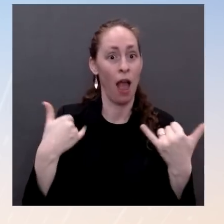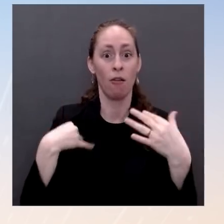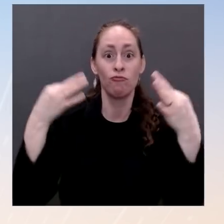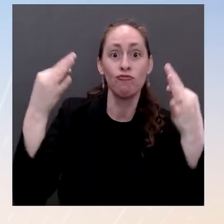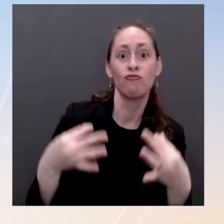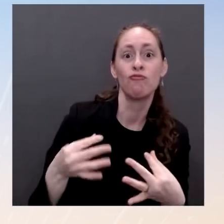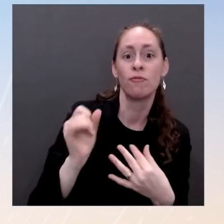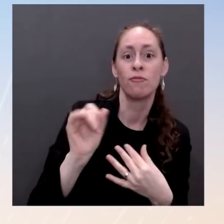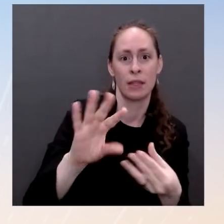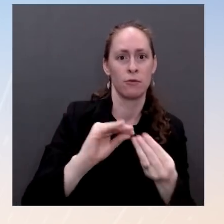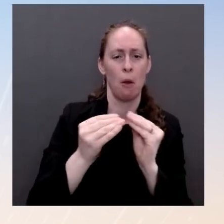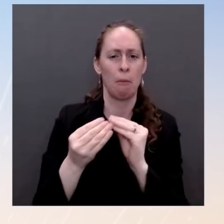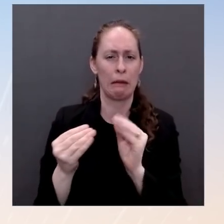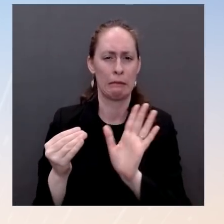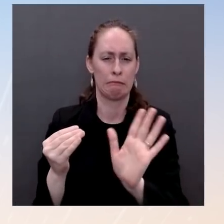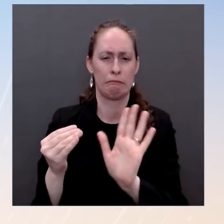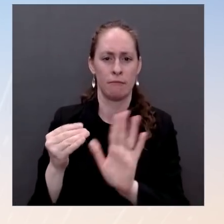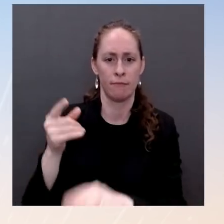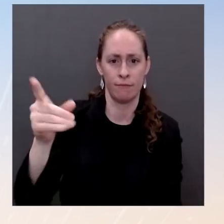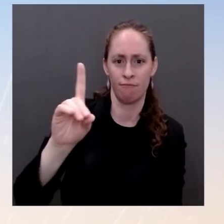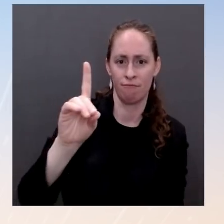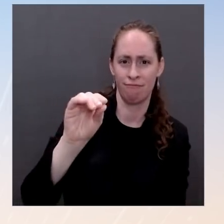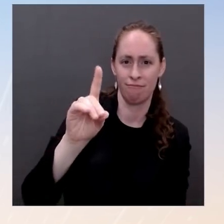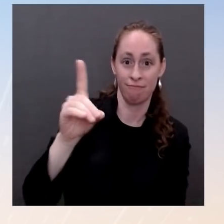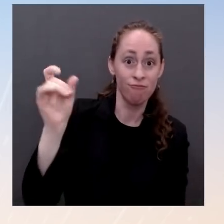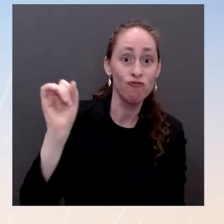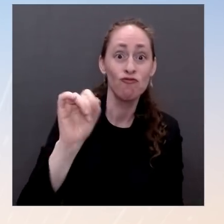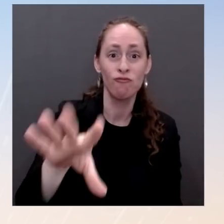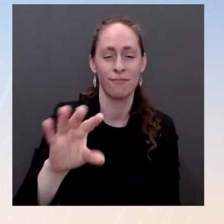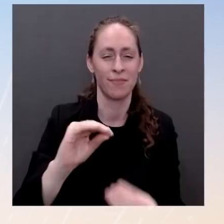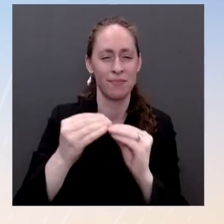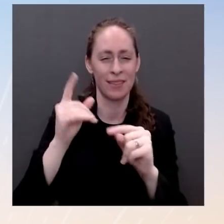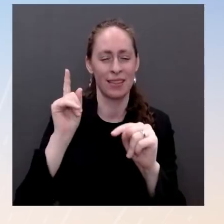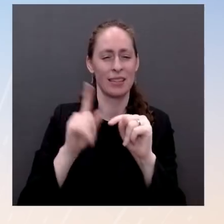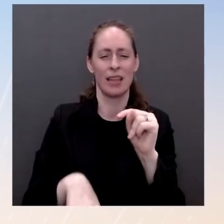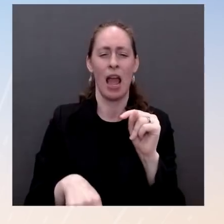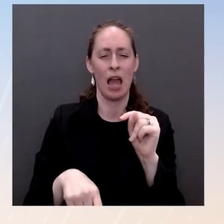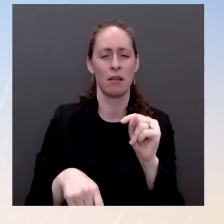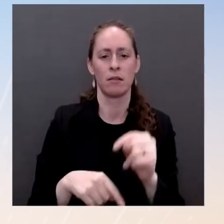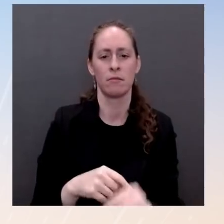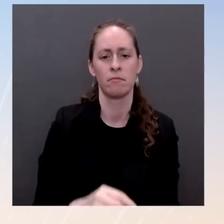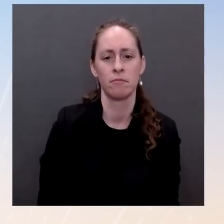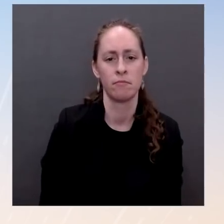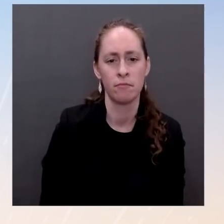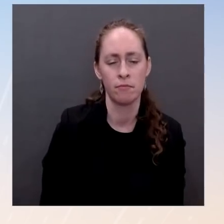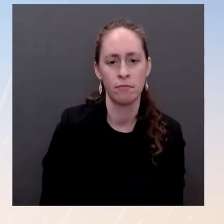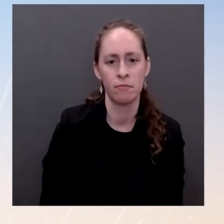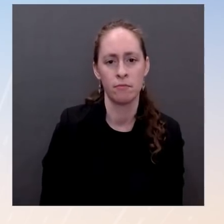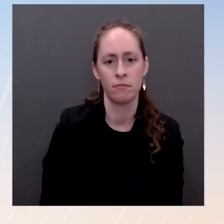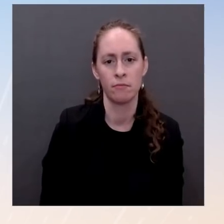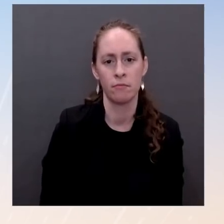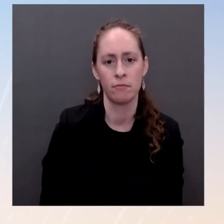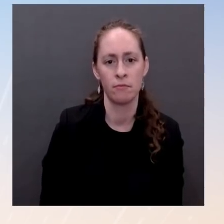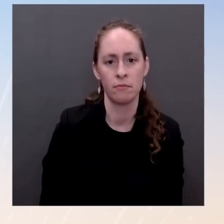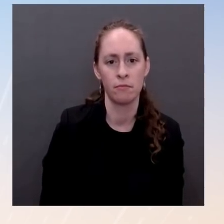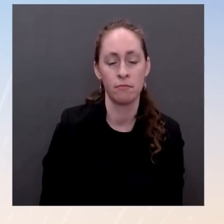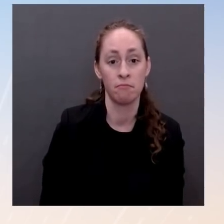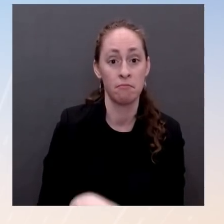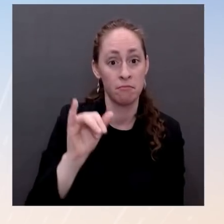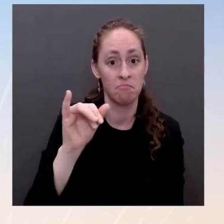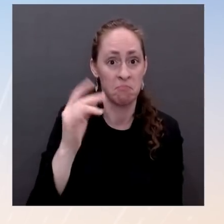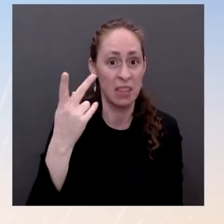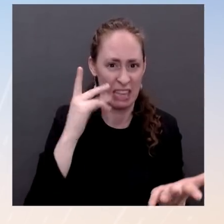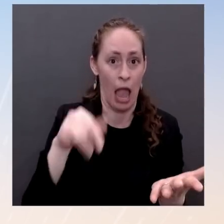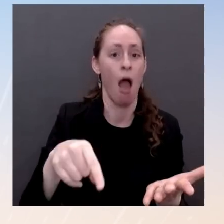it would be very clear if that were a step they were taking. And I think there have been a lot of mixed messages publicly coming out